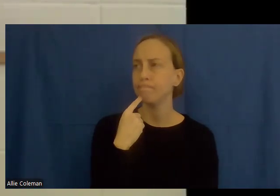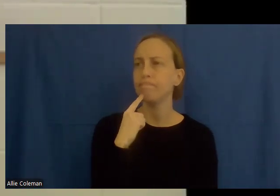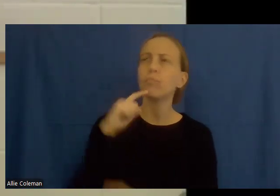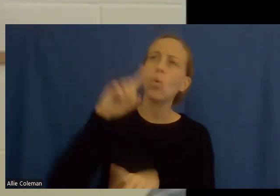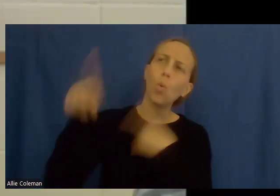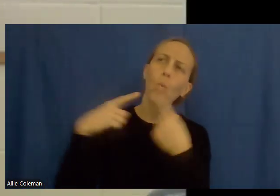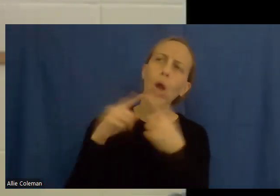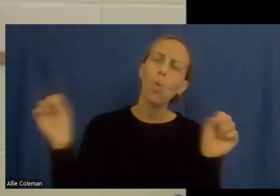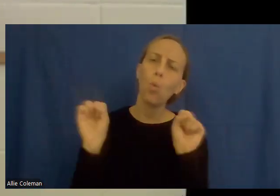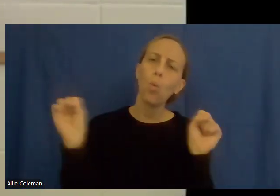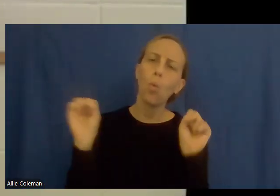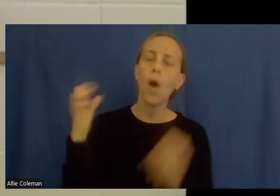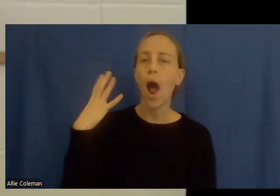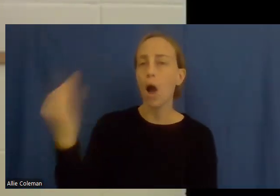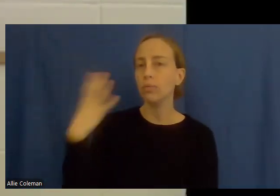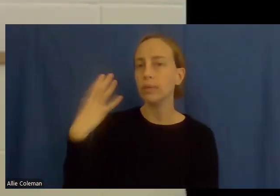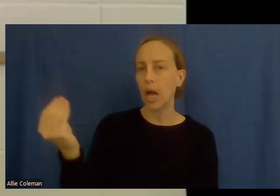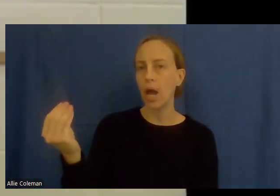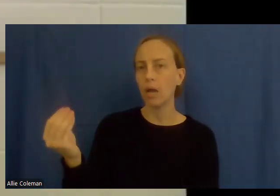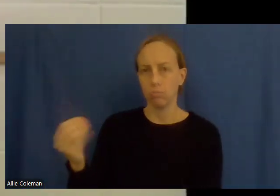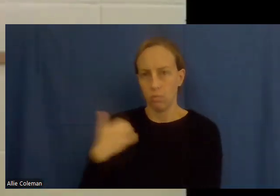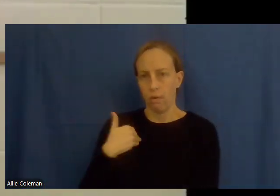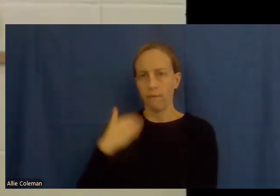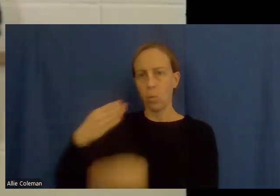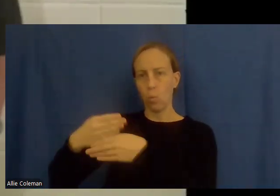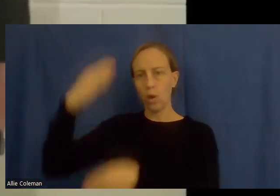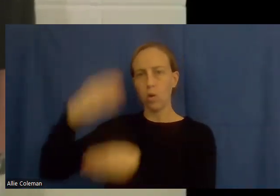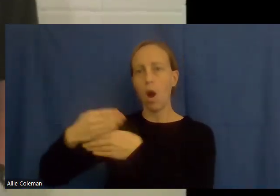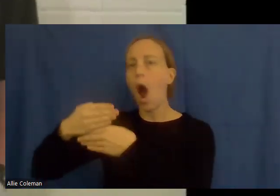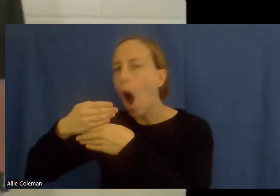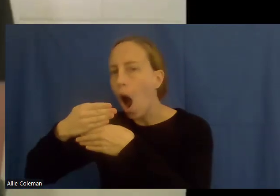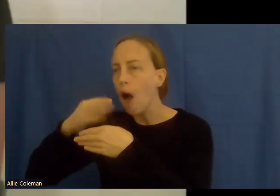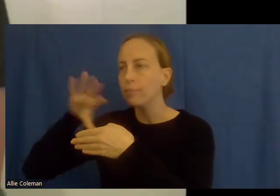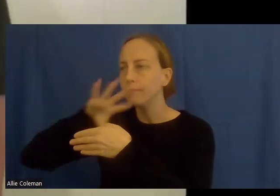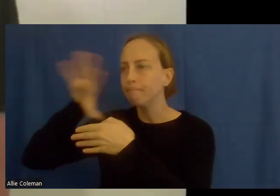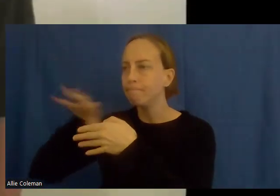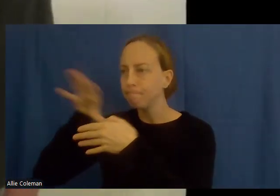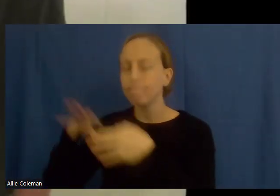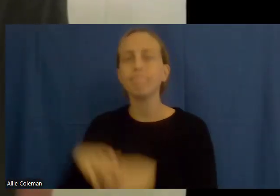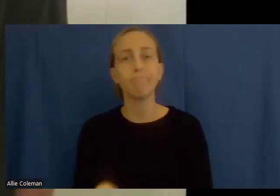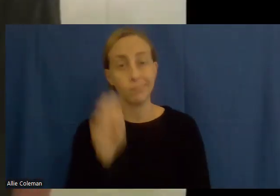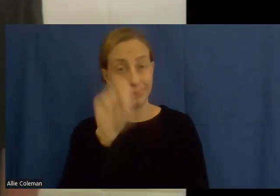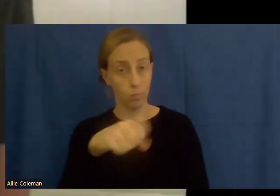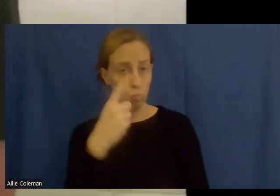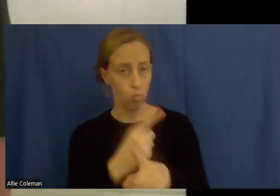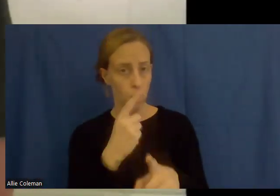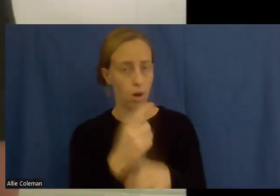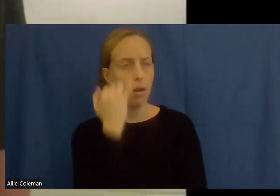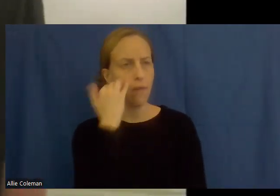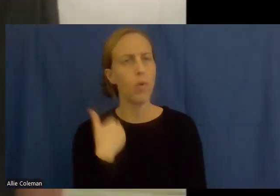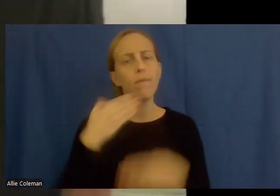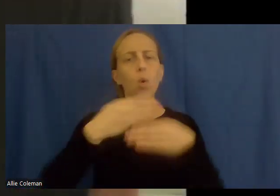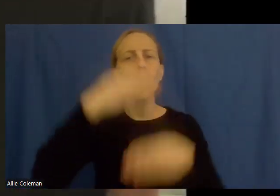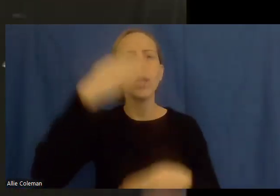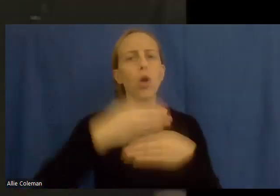it's cold outside and you breathe on the window glass. Okay, that's one. It's cold outside. You go up to a window itself and you breathe